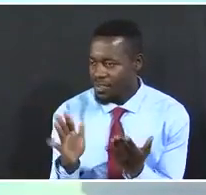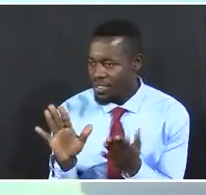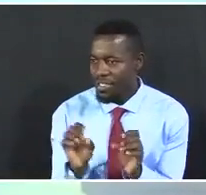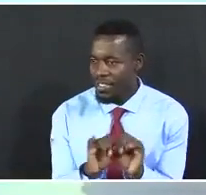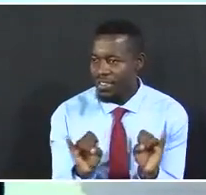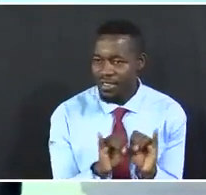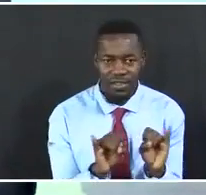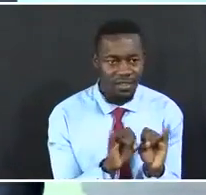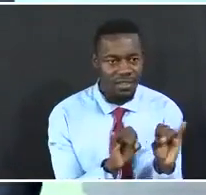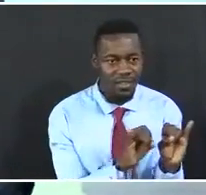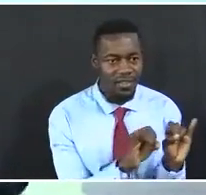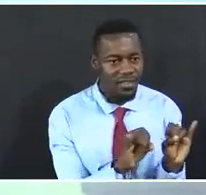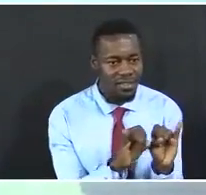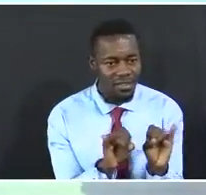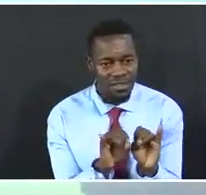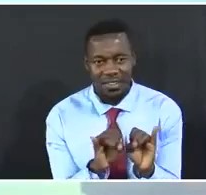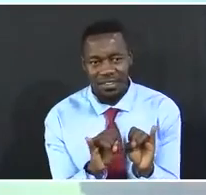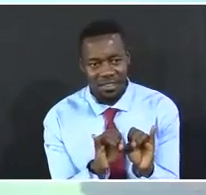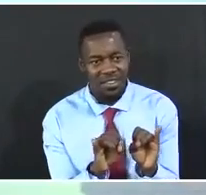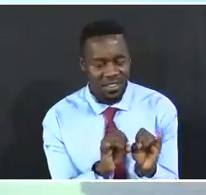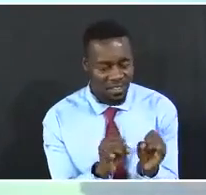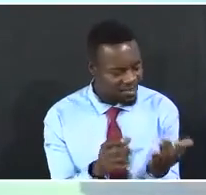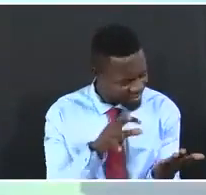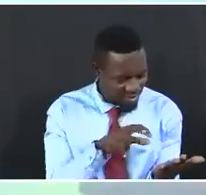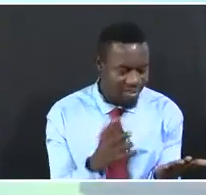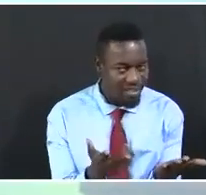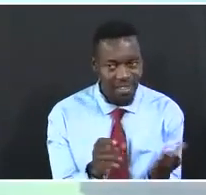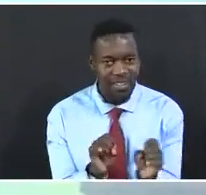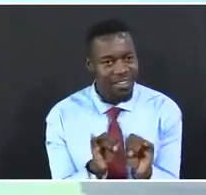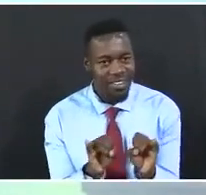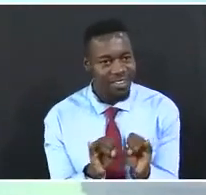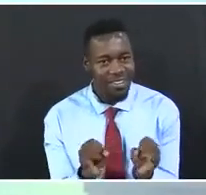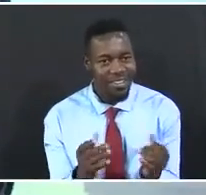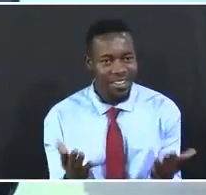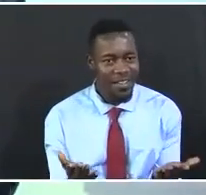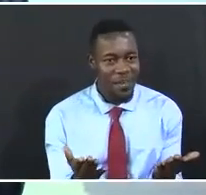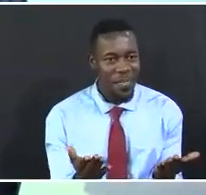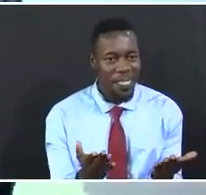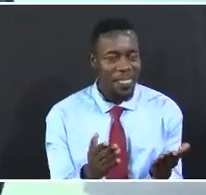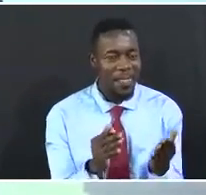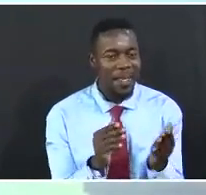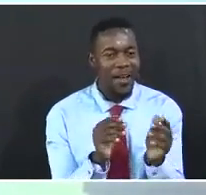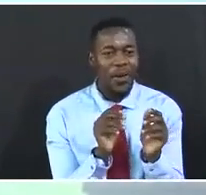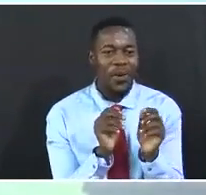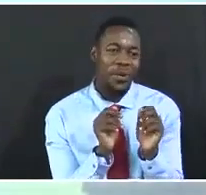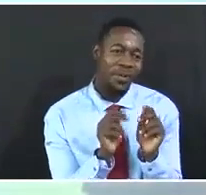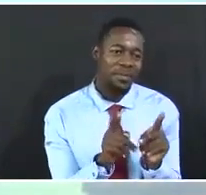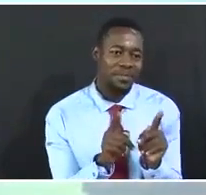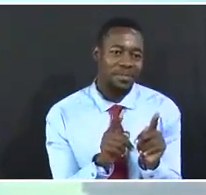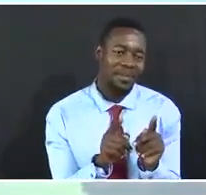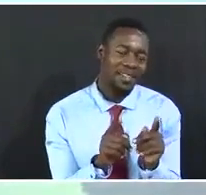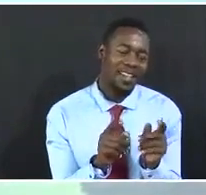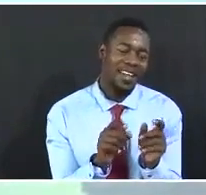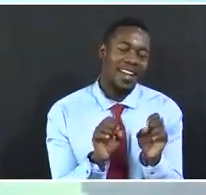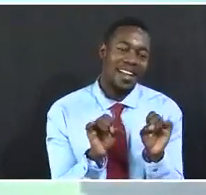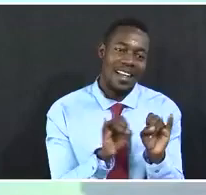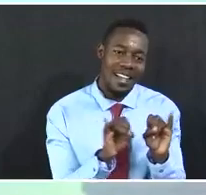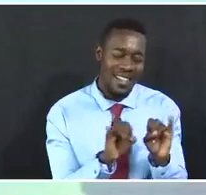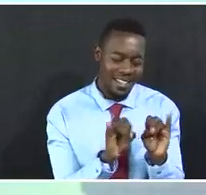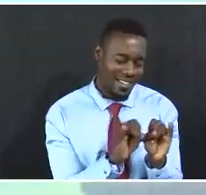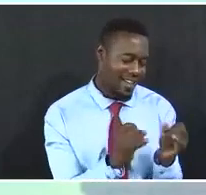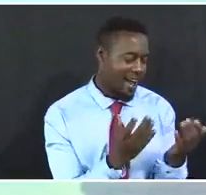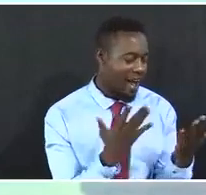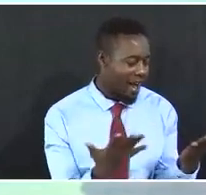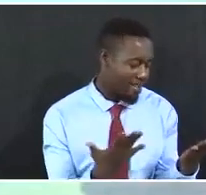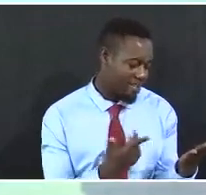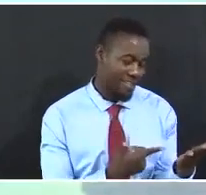to. So this clean hands speaks of a man or a woman who is pure in